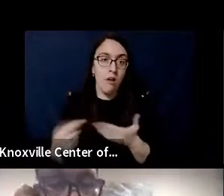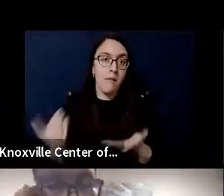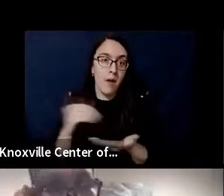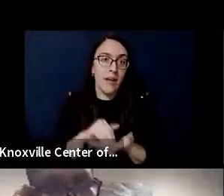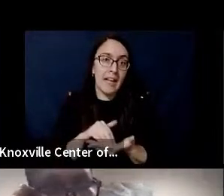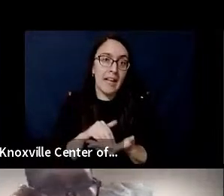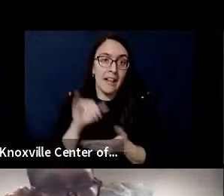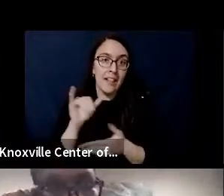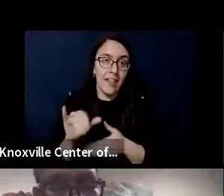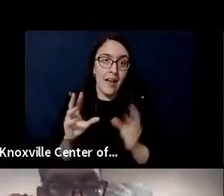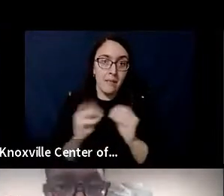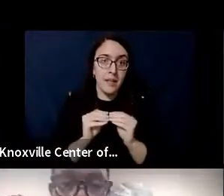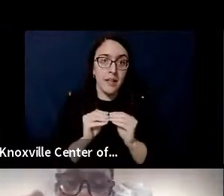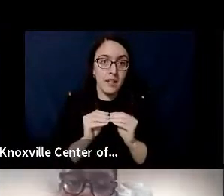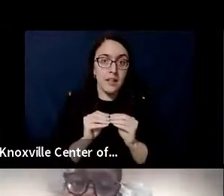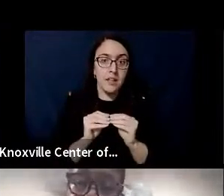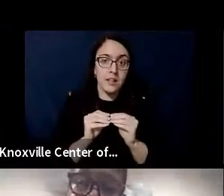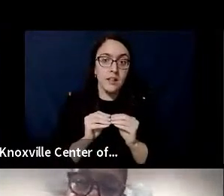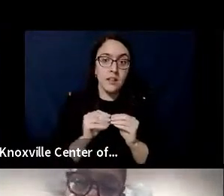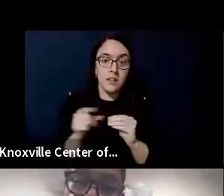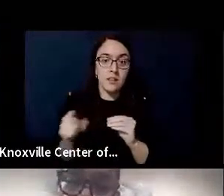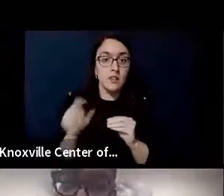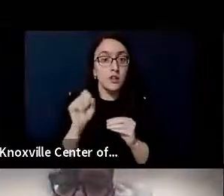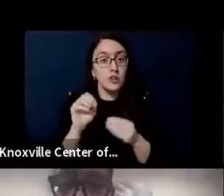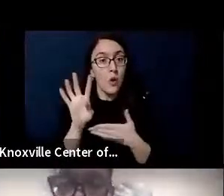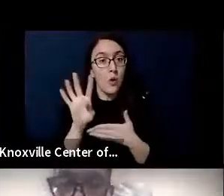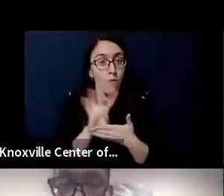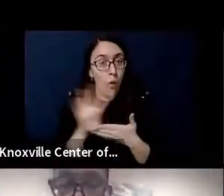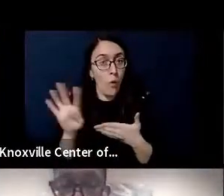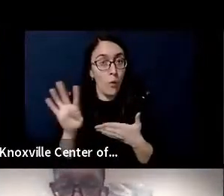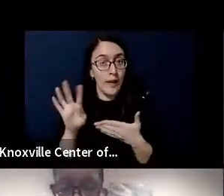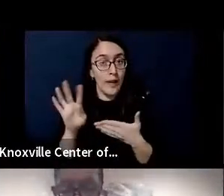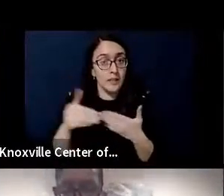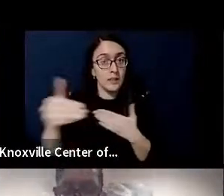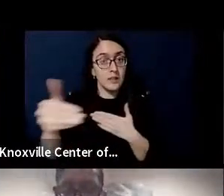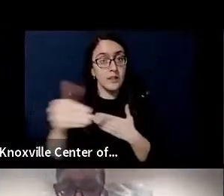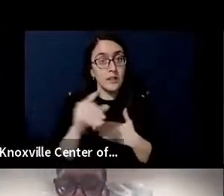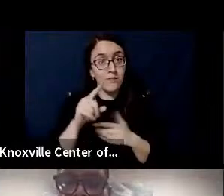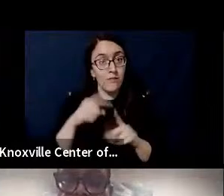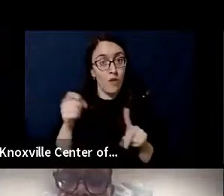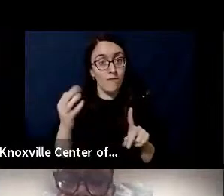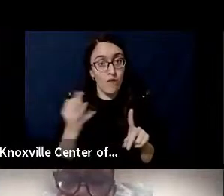Right. So 4 weeks from Friday is January 1st.